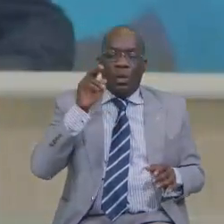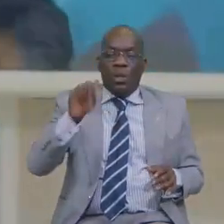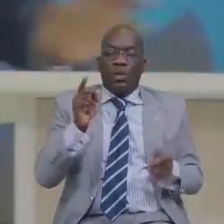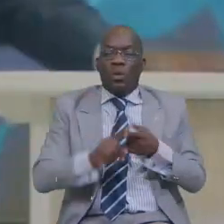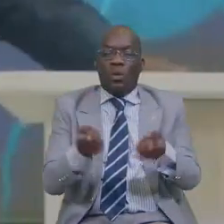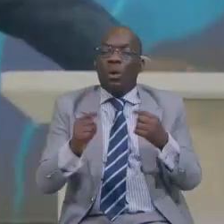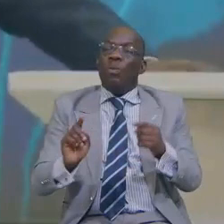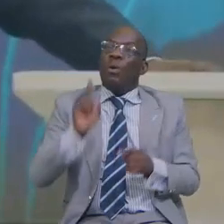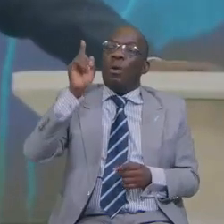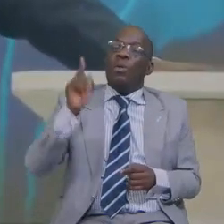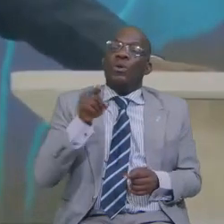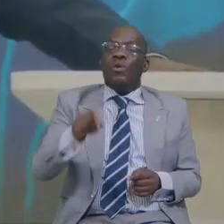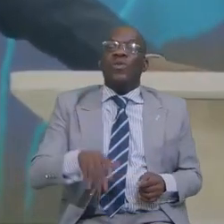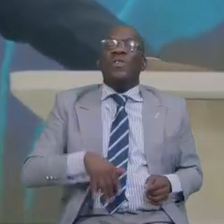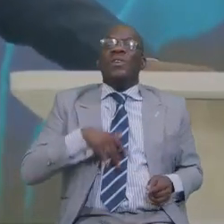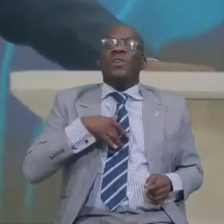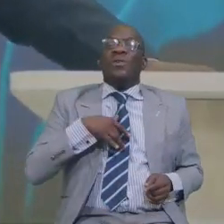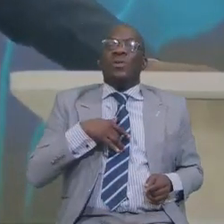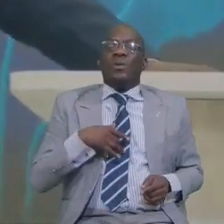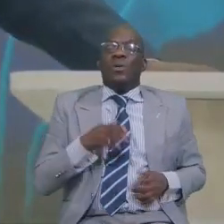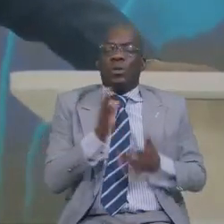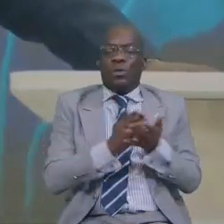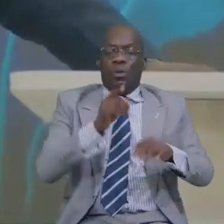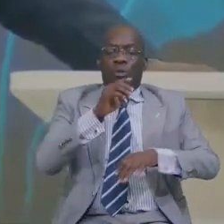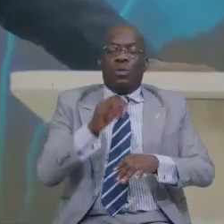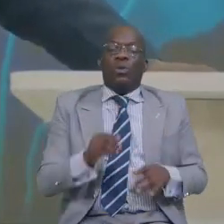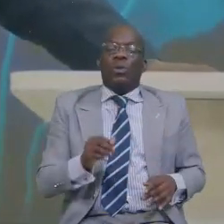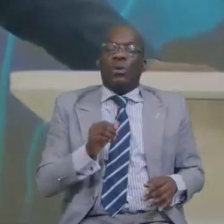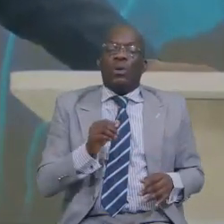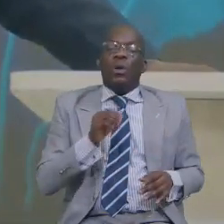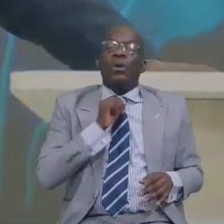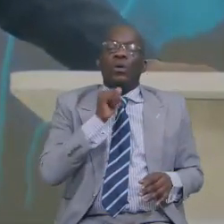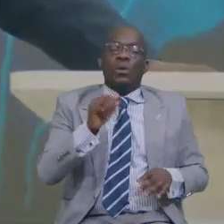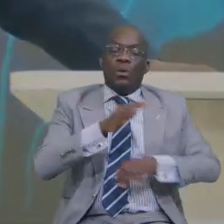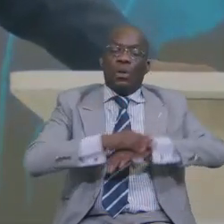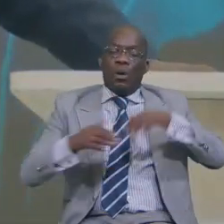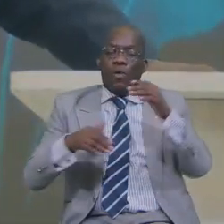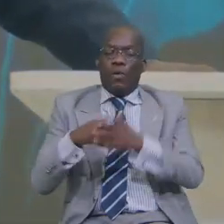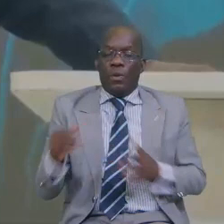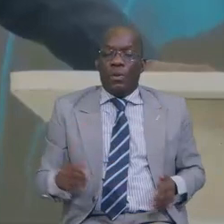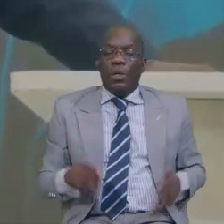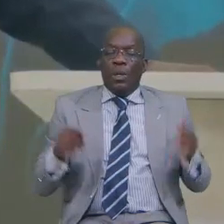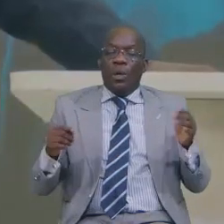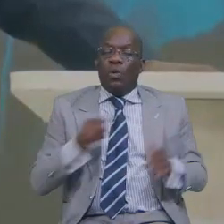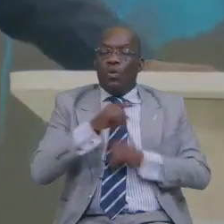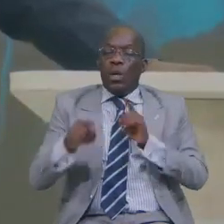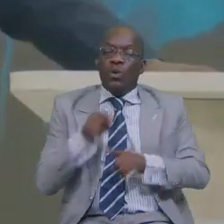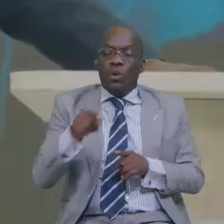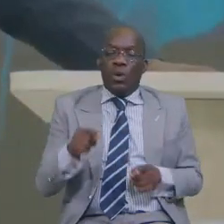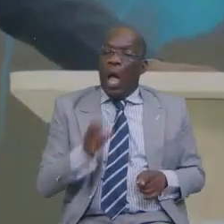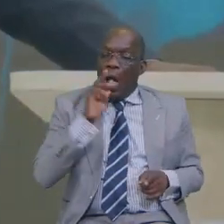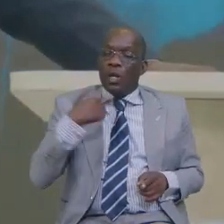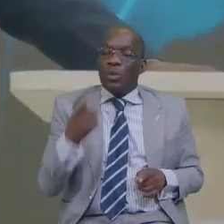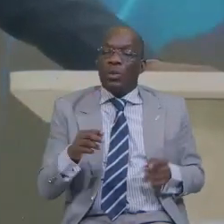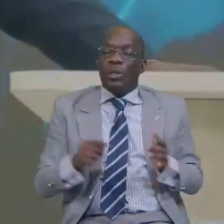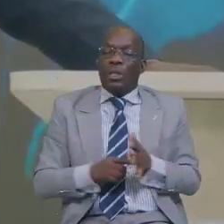you feel some discomfort. When you are told, this is the compelling challenge and